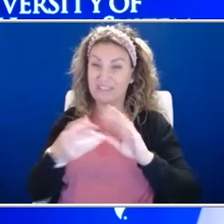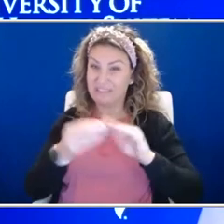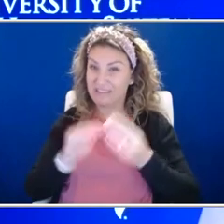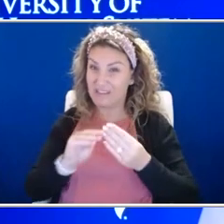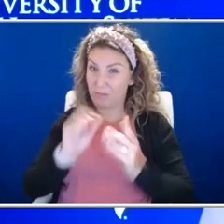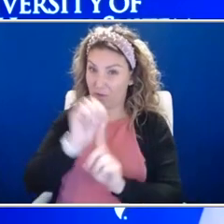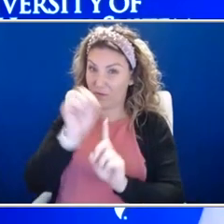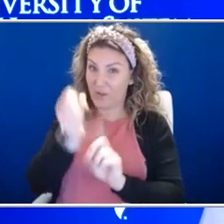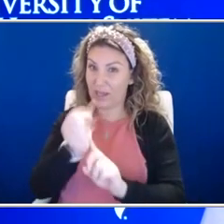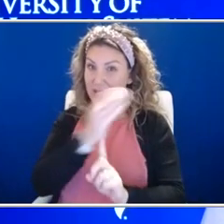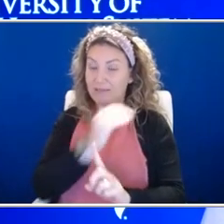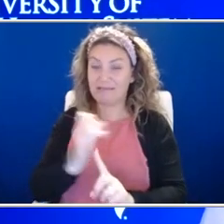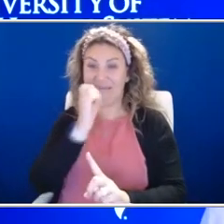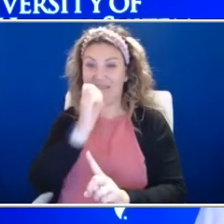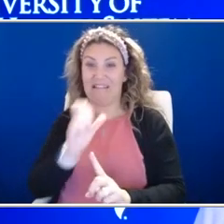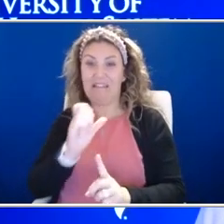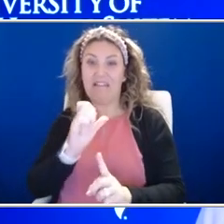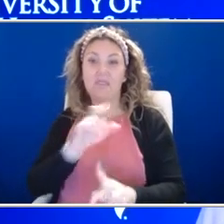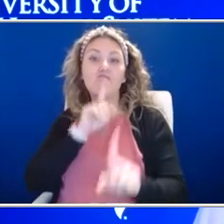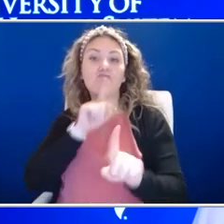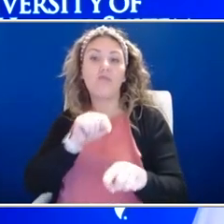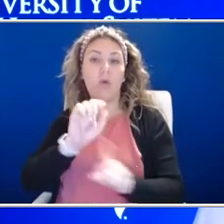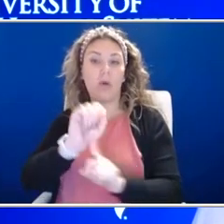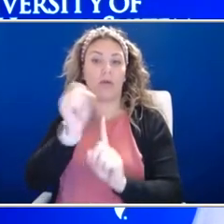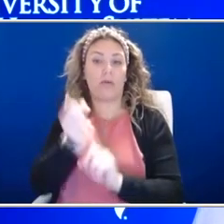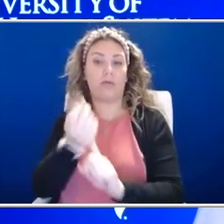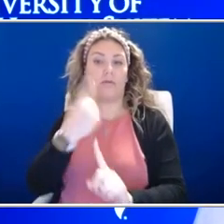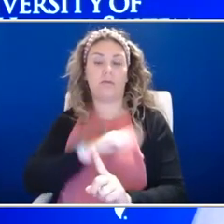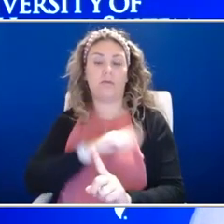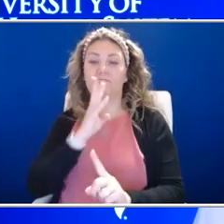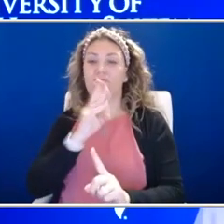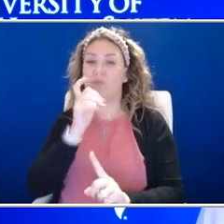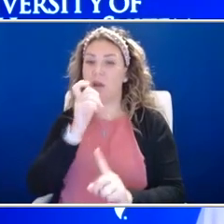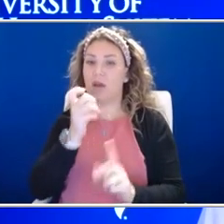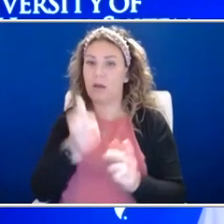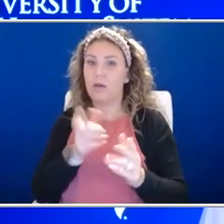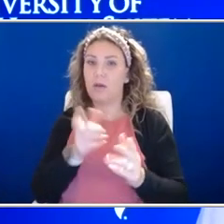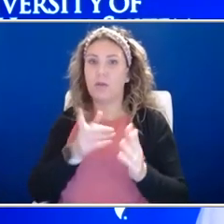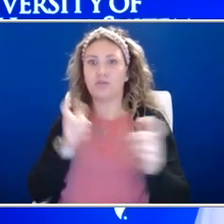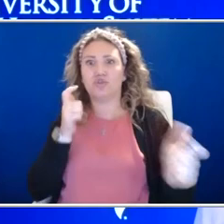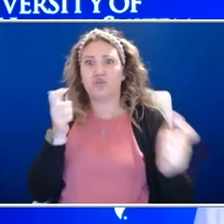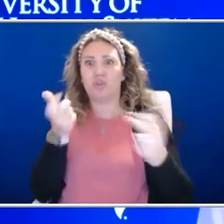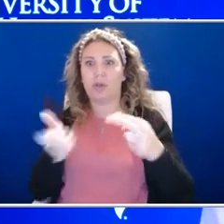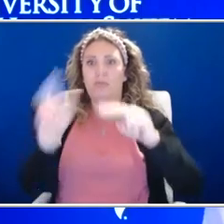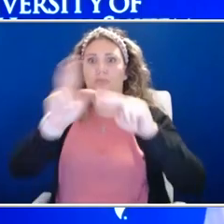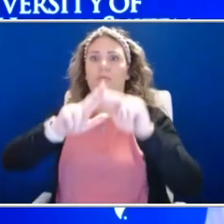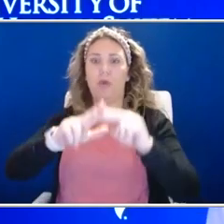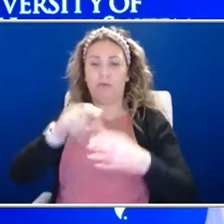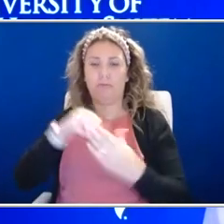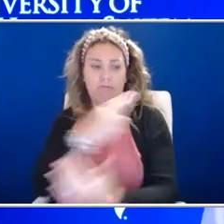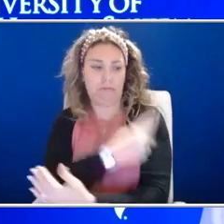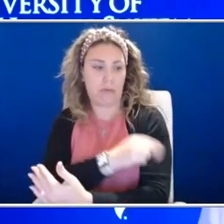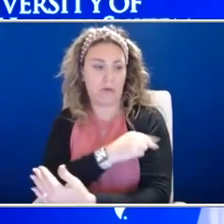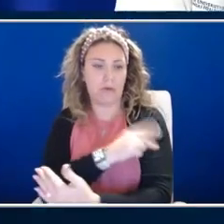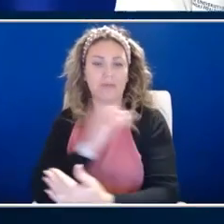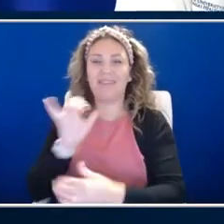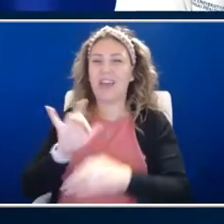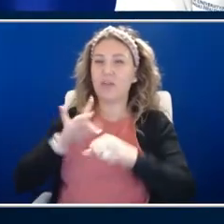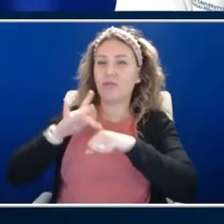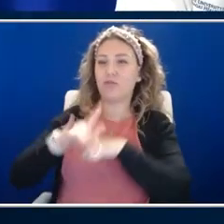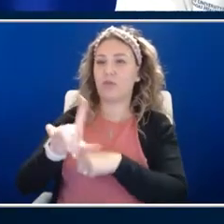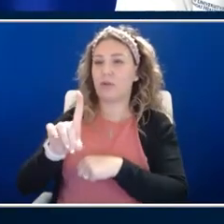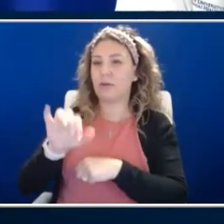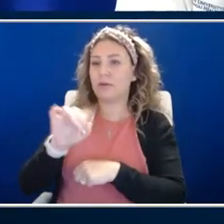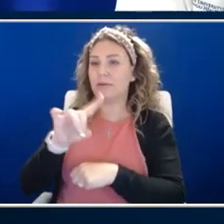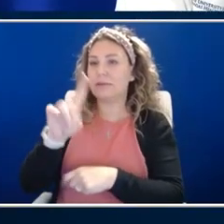those unreported cases that we have talked about, we haven't seen that huge surge in hospitalizations like we did in that early Delta and early